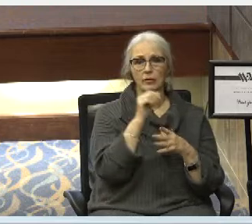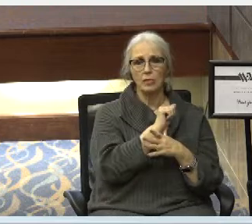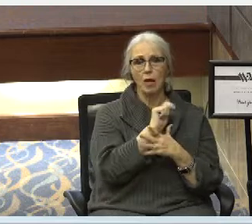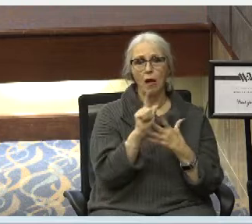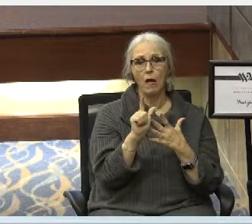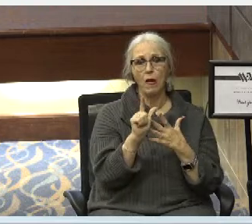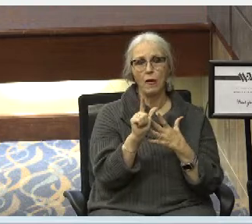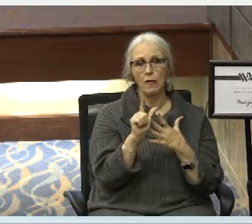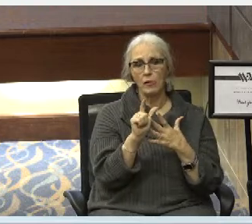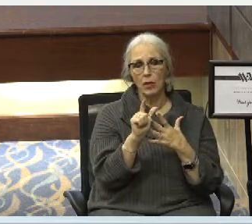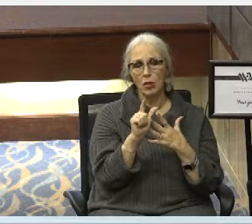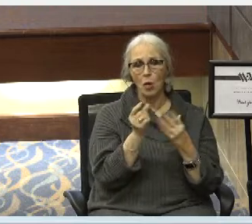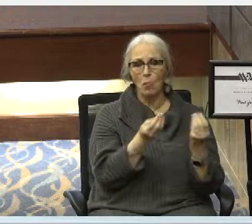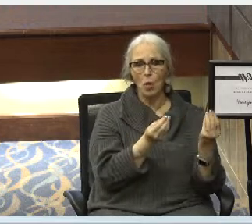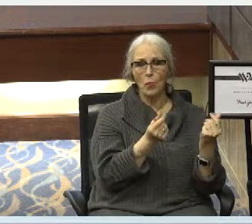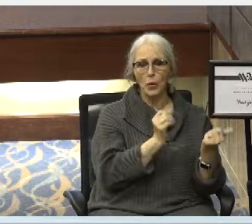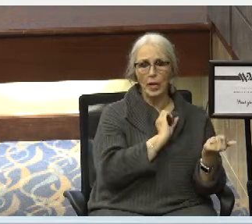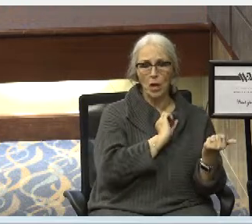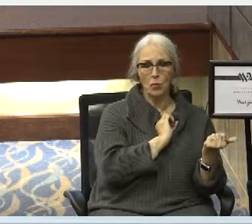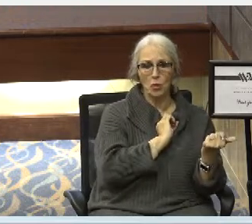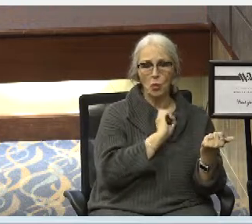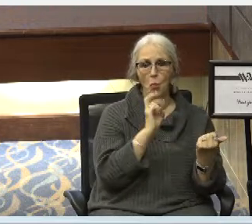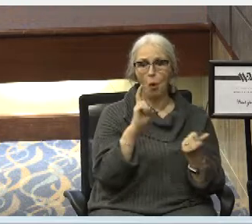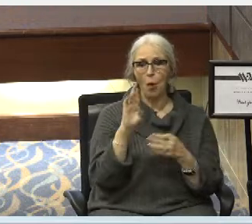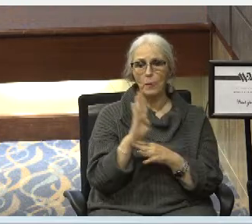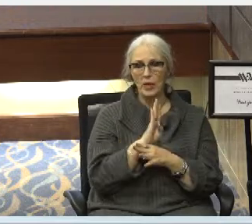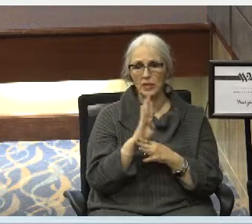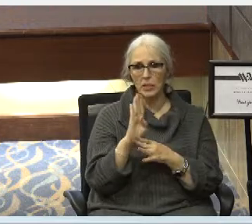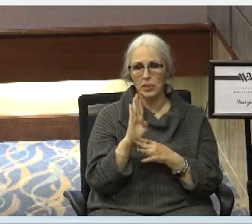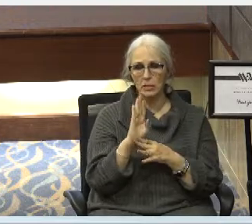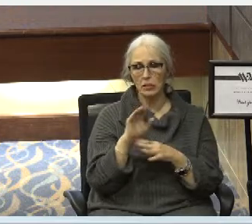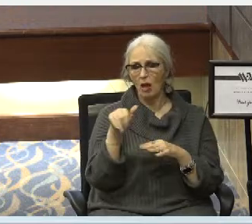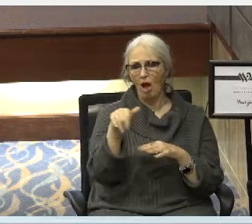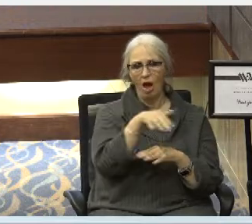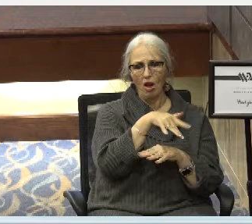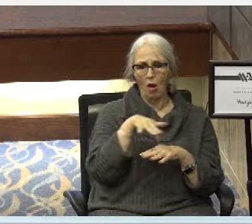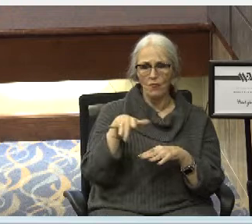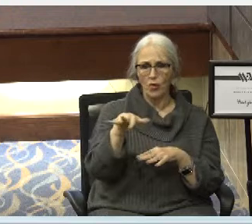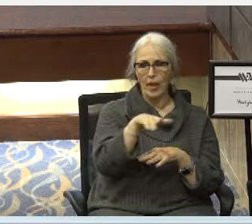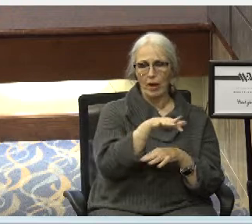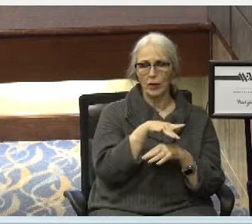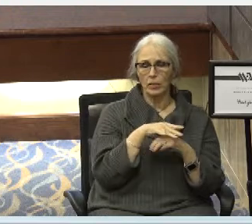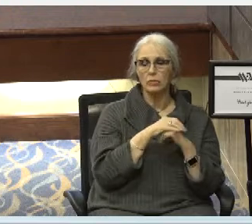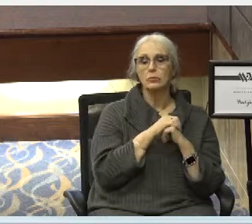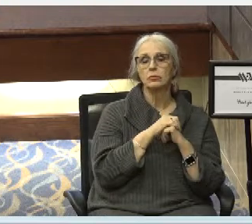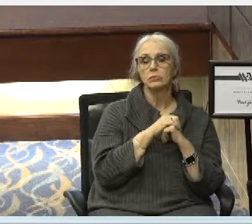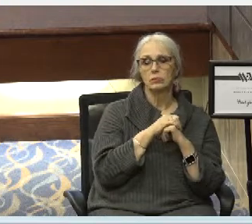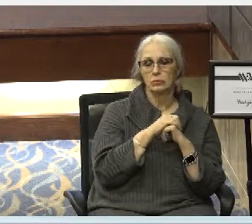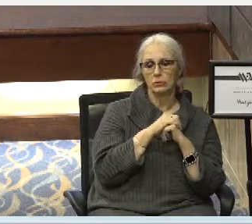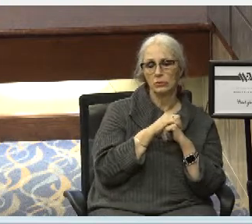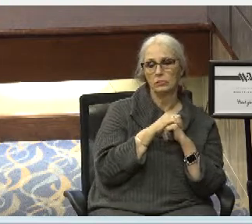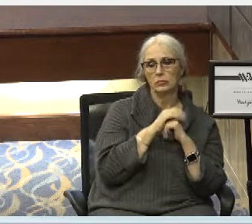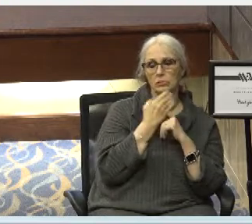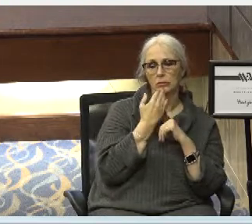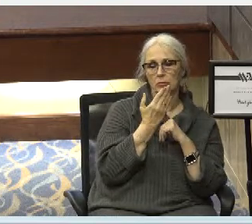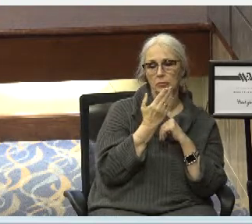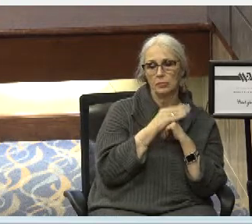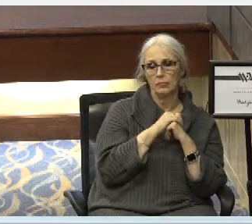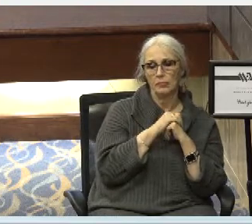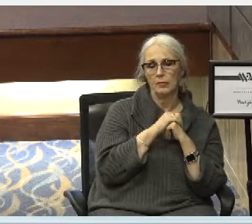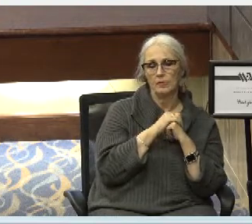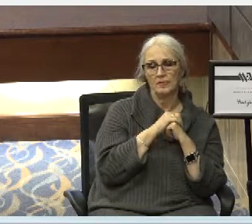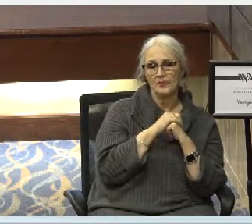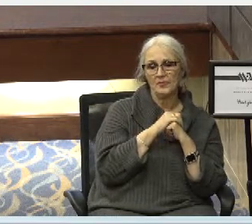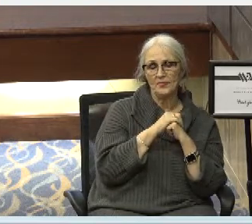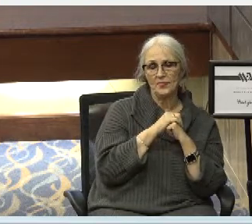were either property owners or Of the business LaSalle? owners along LaSalle. Okay, thank you.